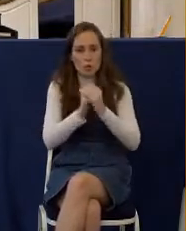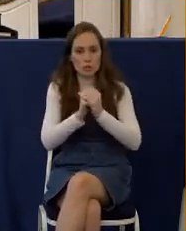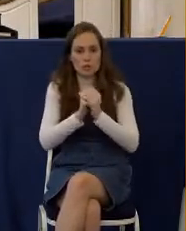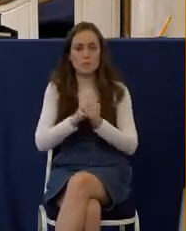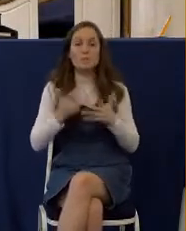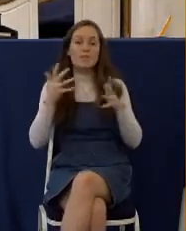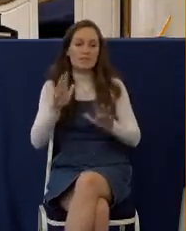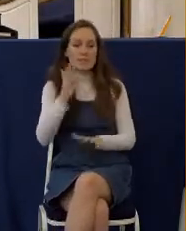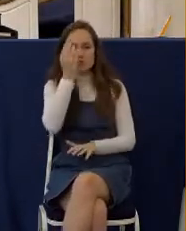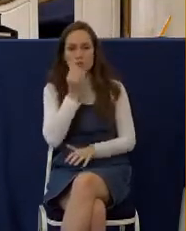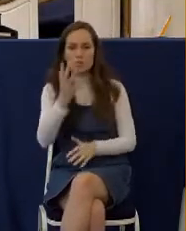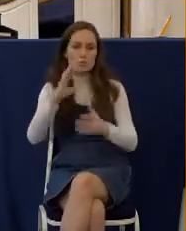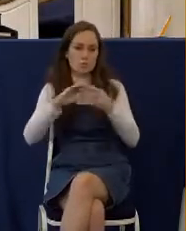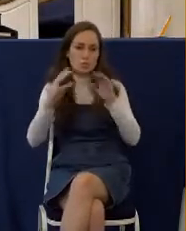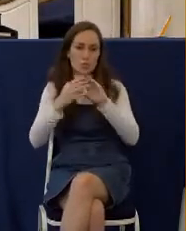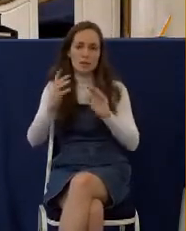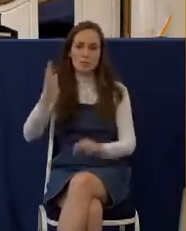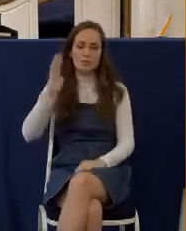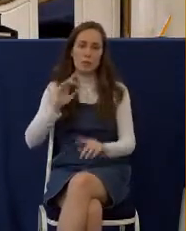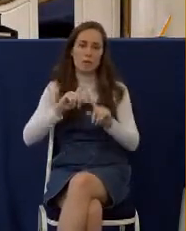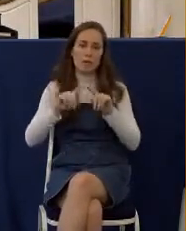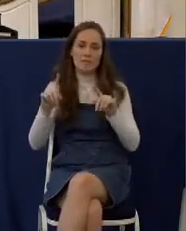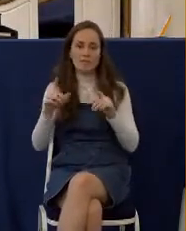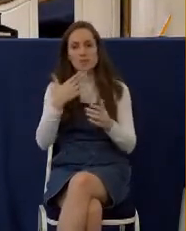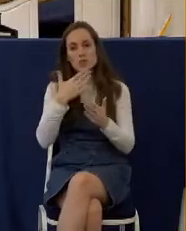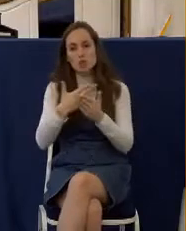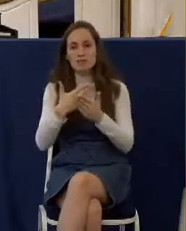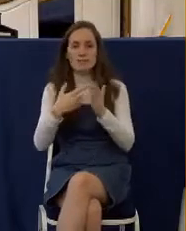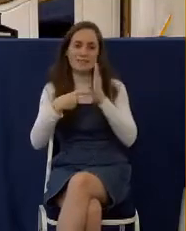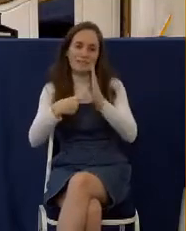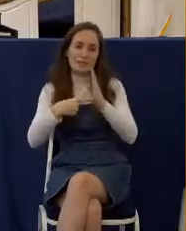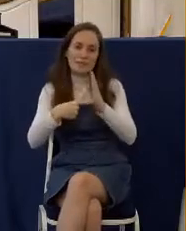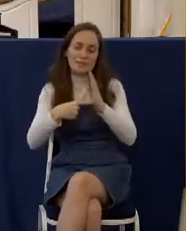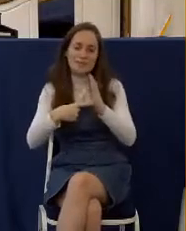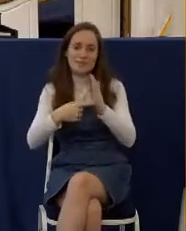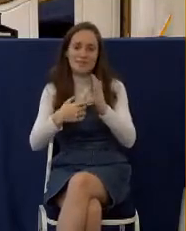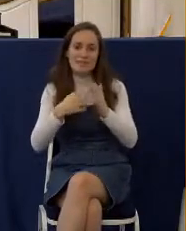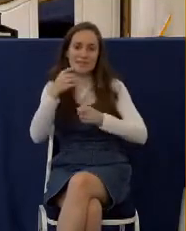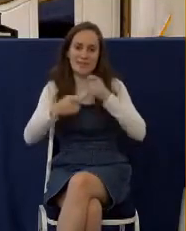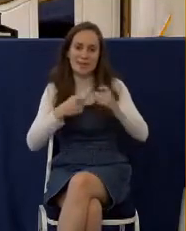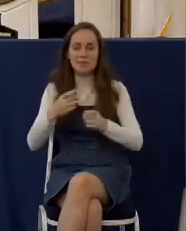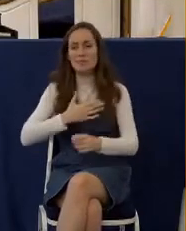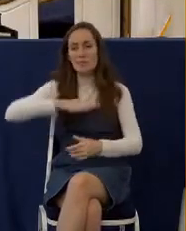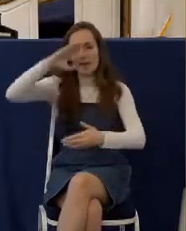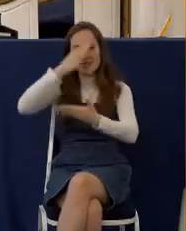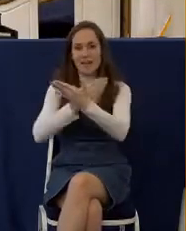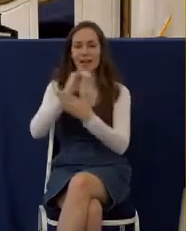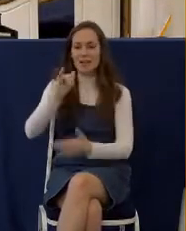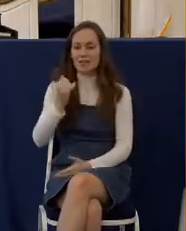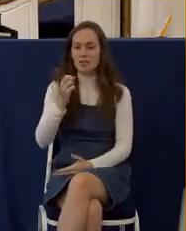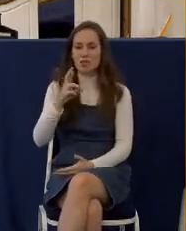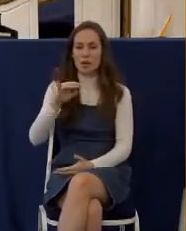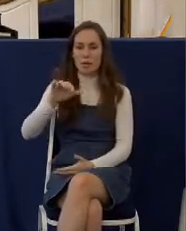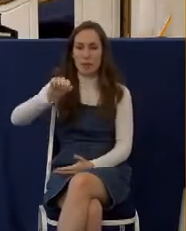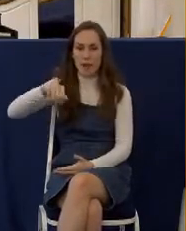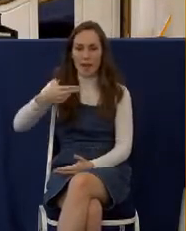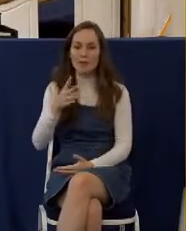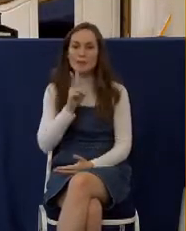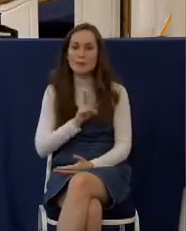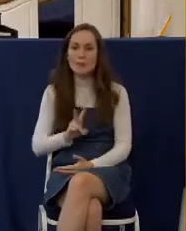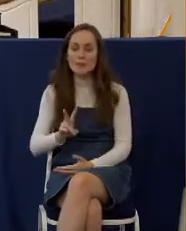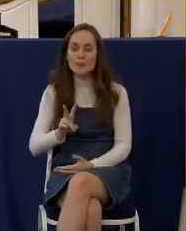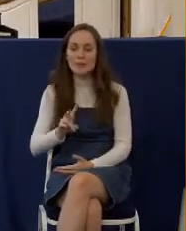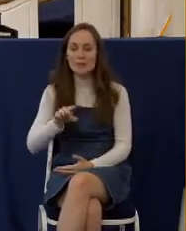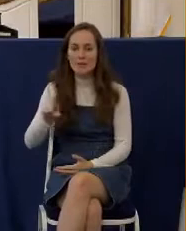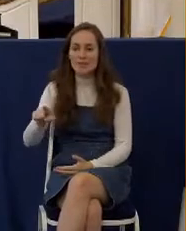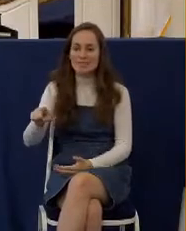story before, but it's, to me, the greatest illustration on giving. You know, when my son Jeremiah was just 2 years old, one day he was laying on our